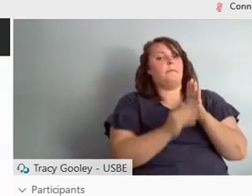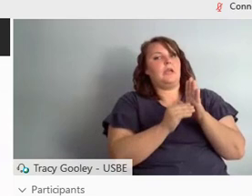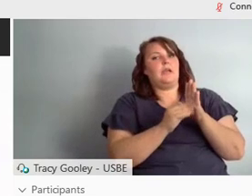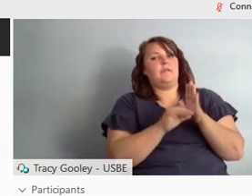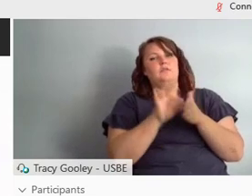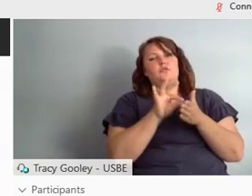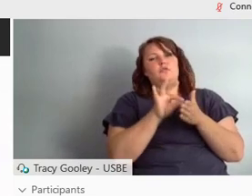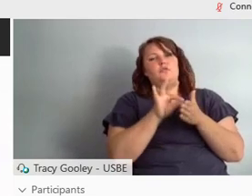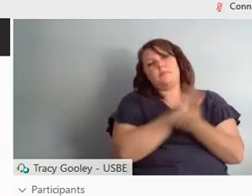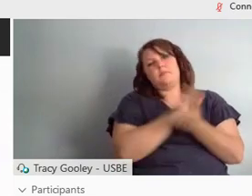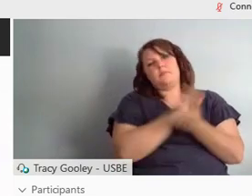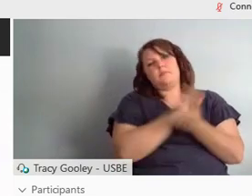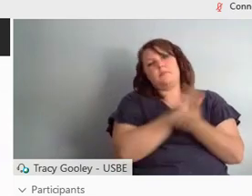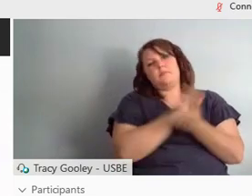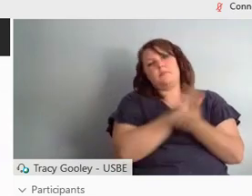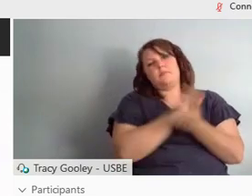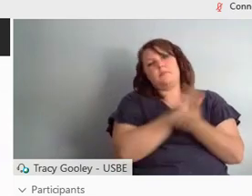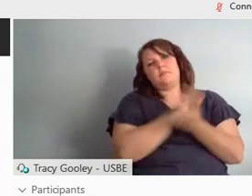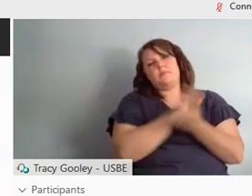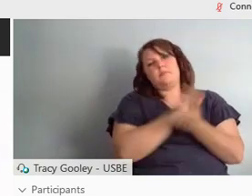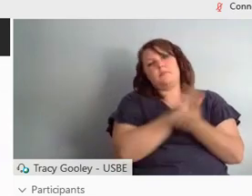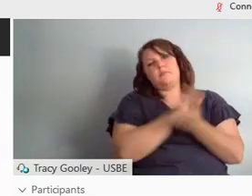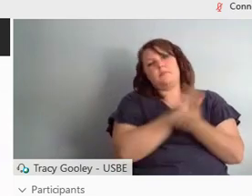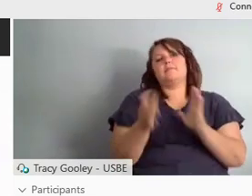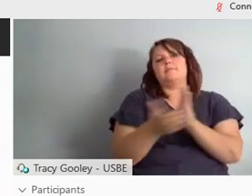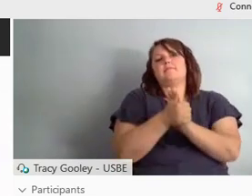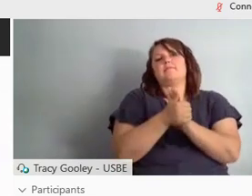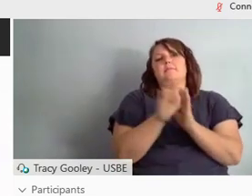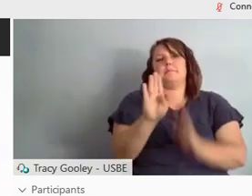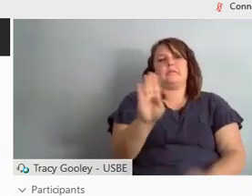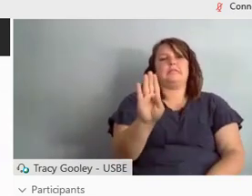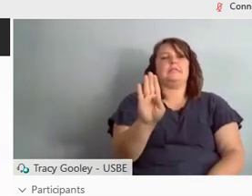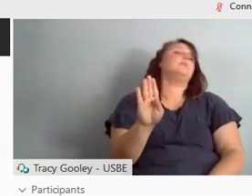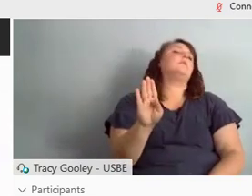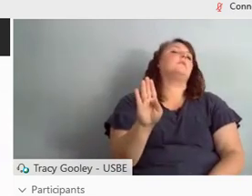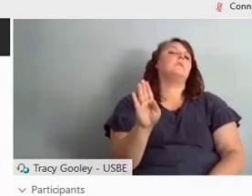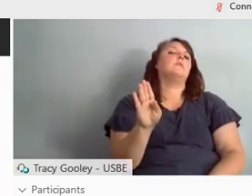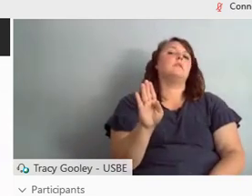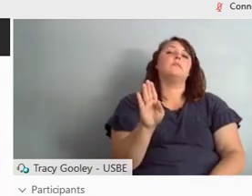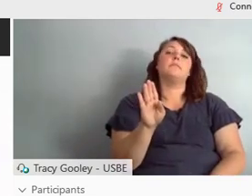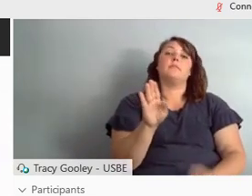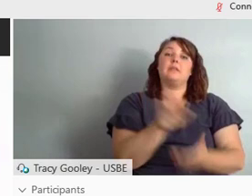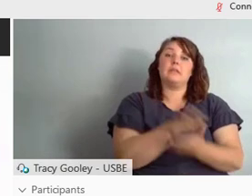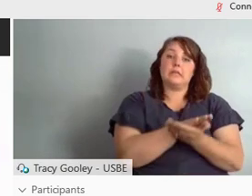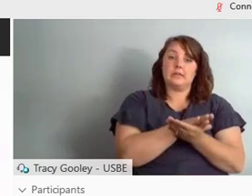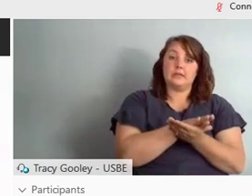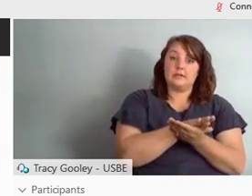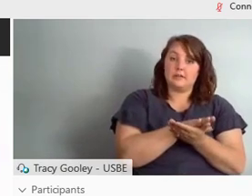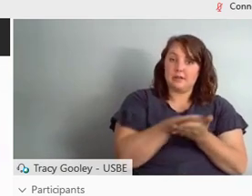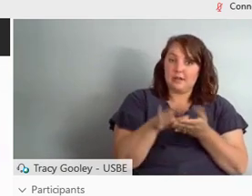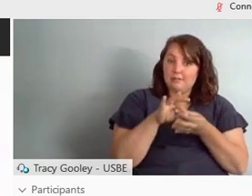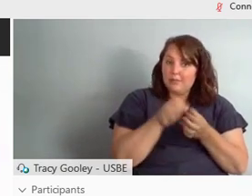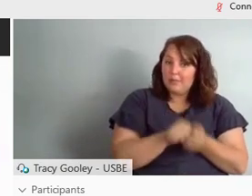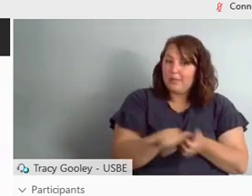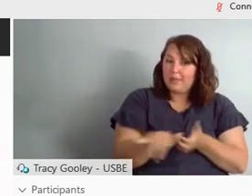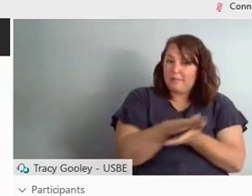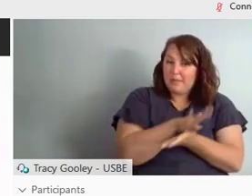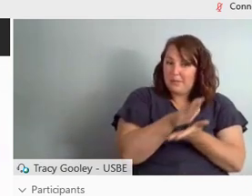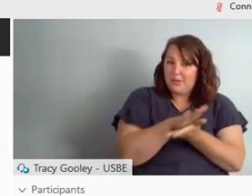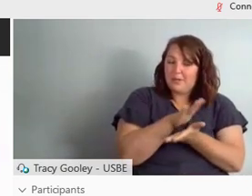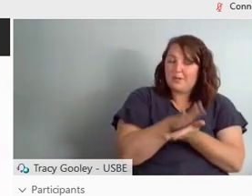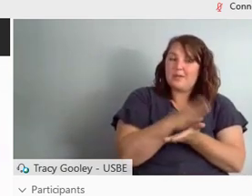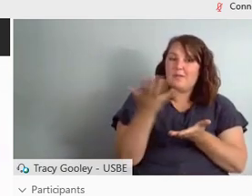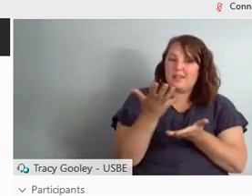score sheet that you can find in Appendix B. One nice part about that paper score sheet